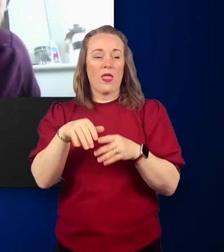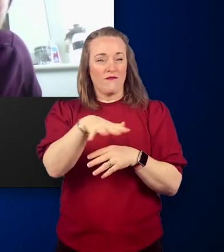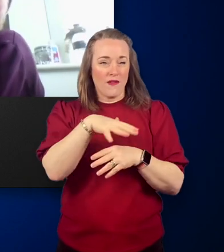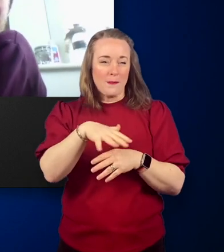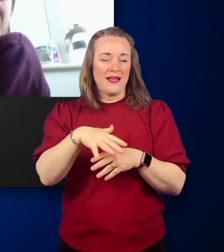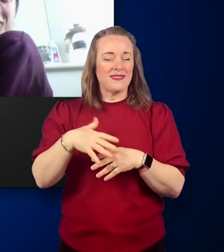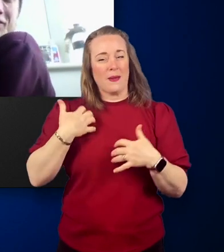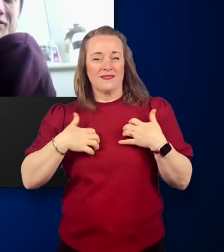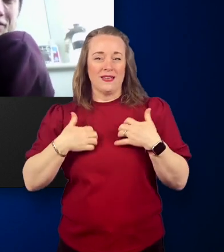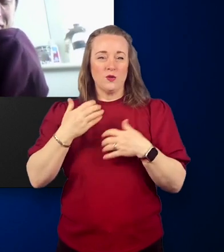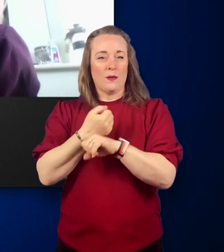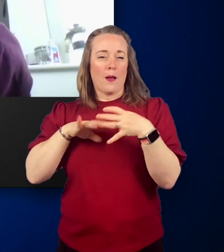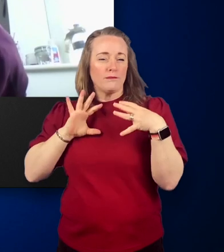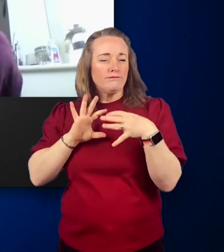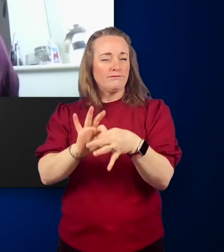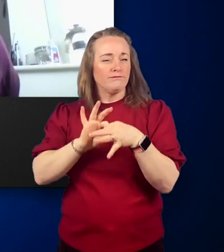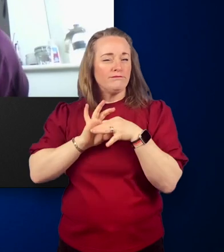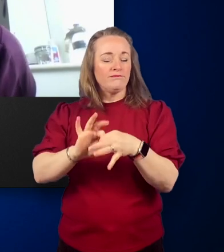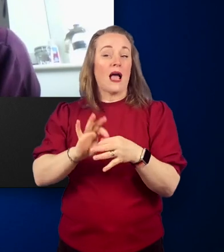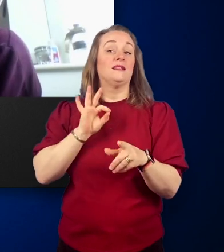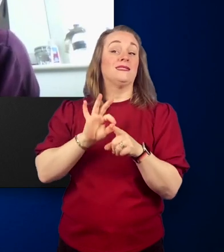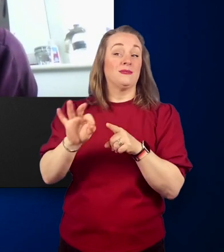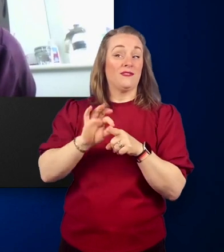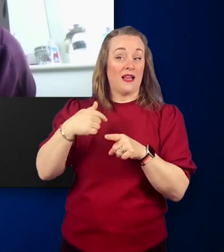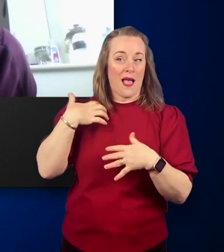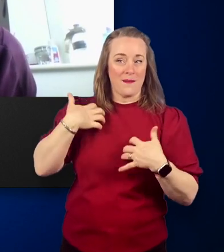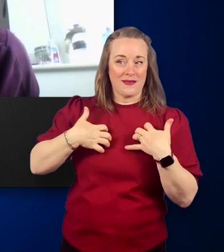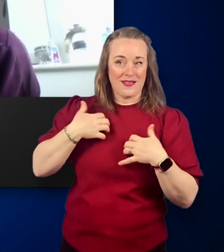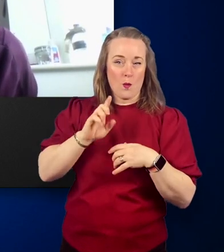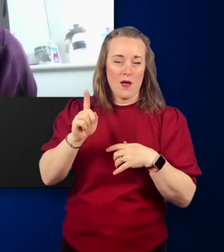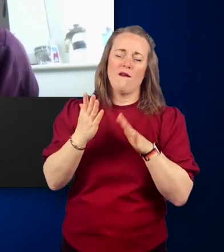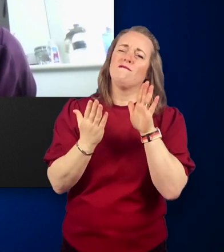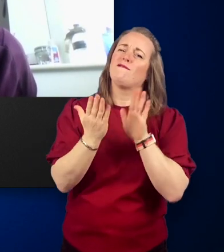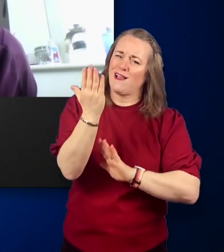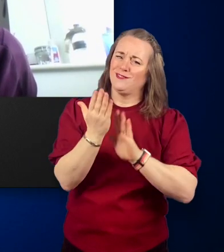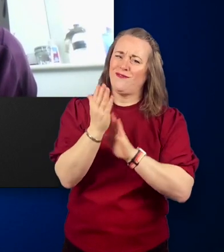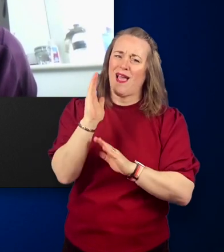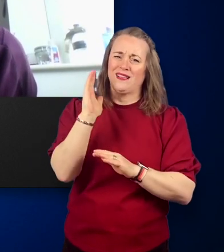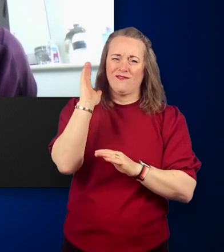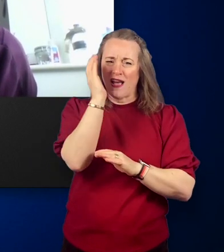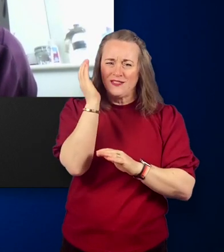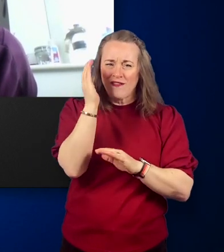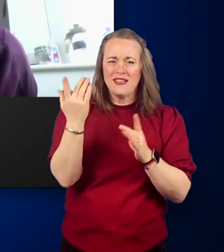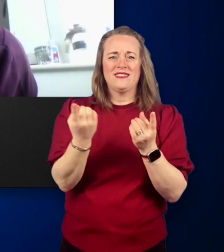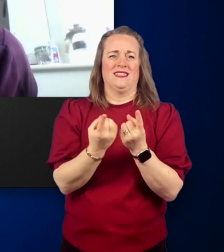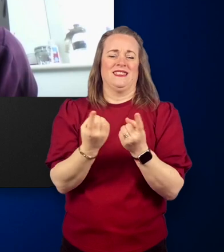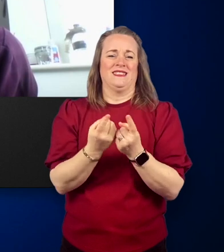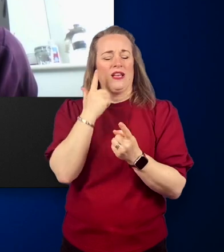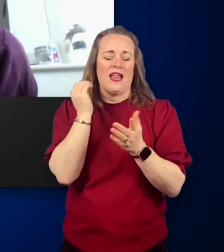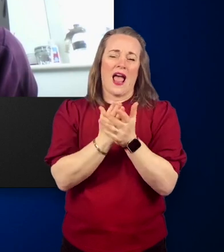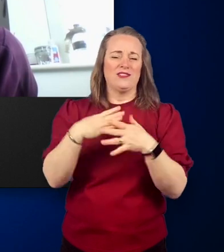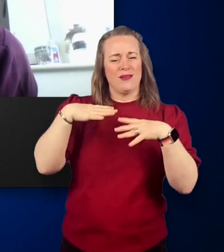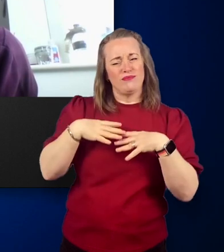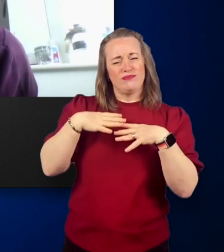more, and specifically looking forward to kind of some face-to-face stuff where we can just hang out